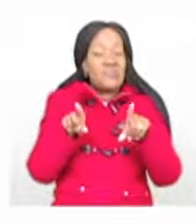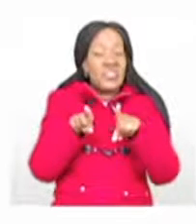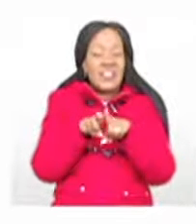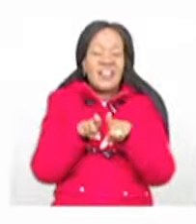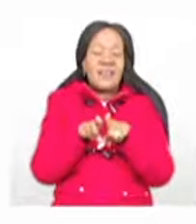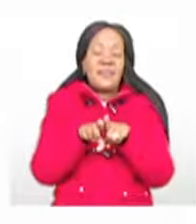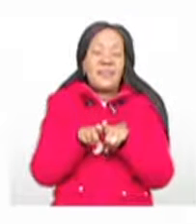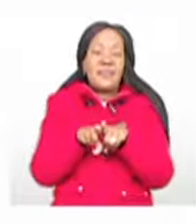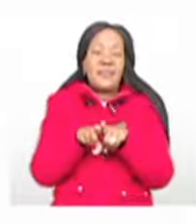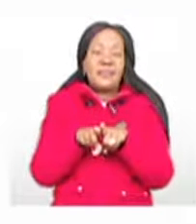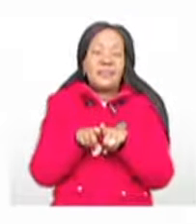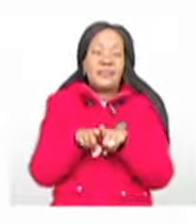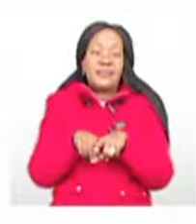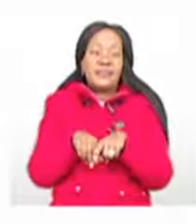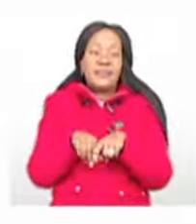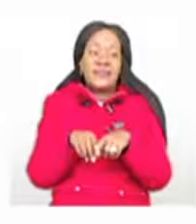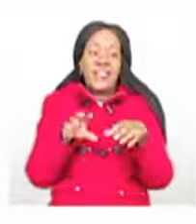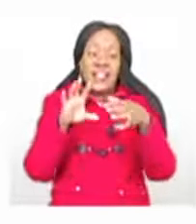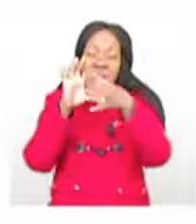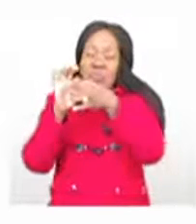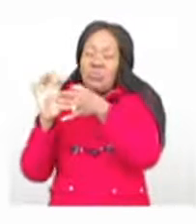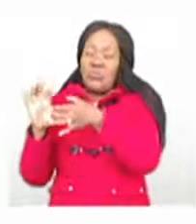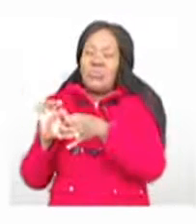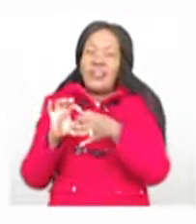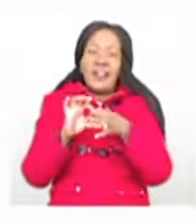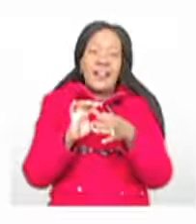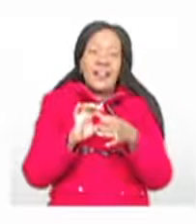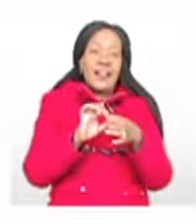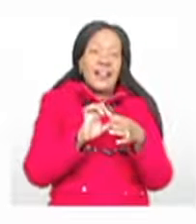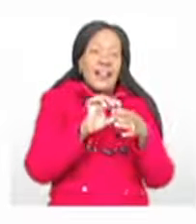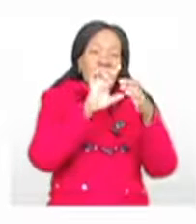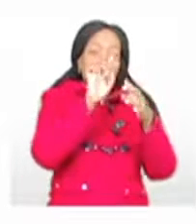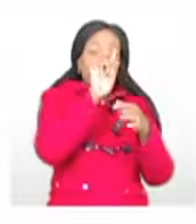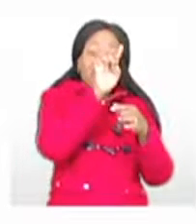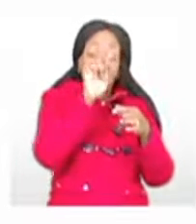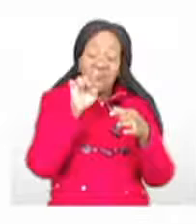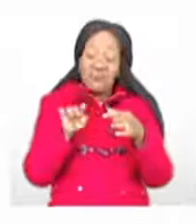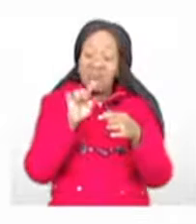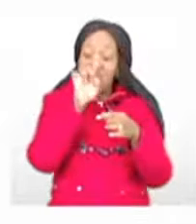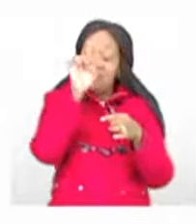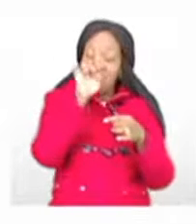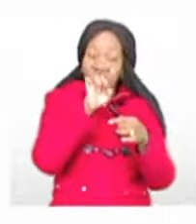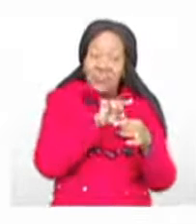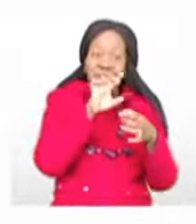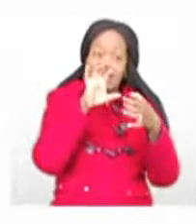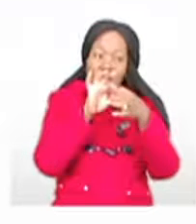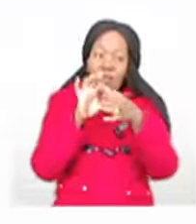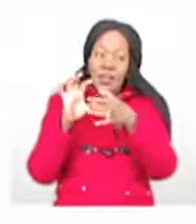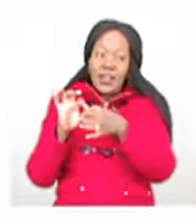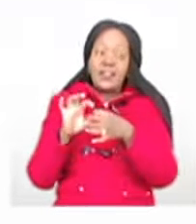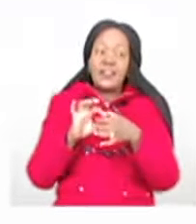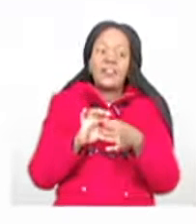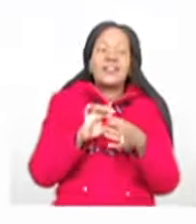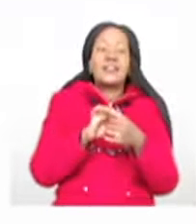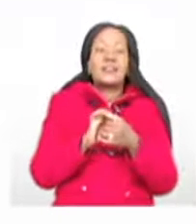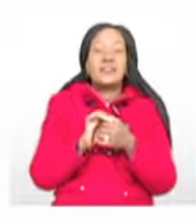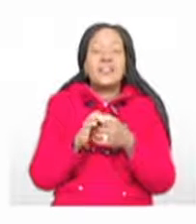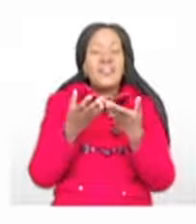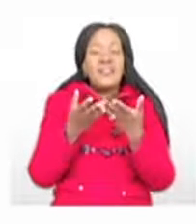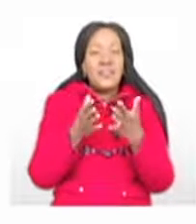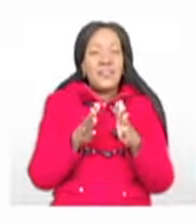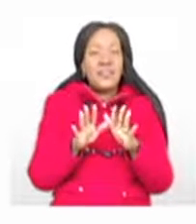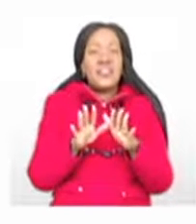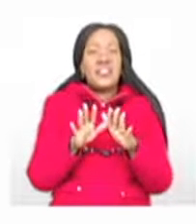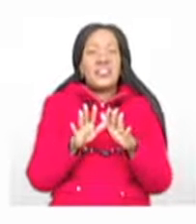these animals and connect the dots by drawing a line. If you have finished